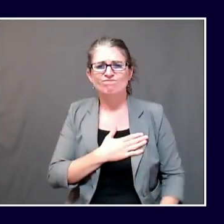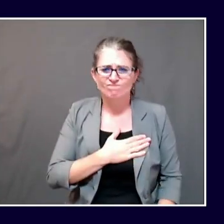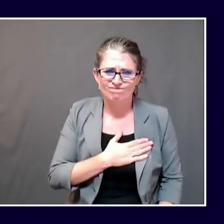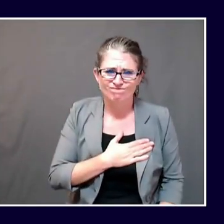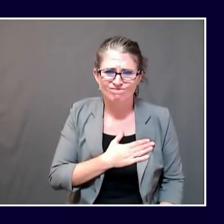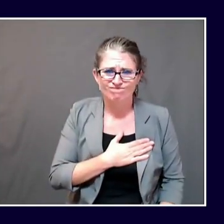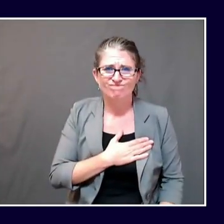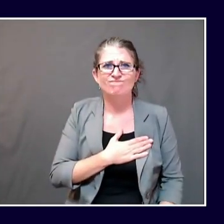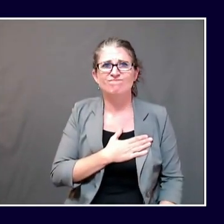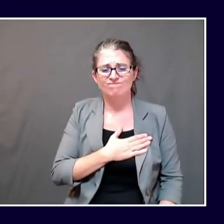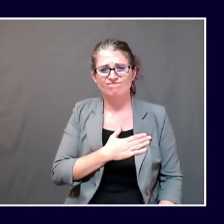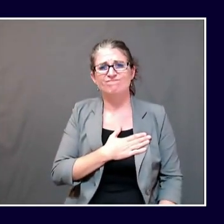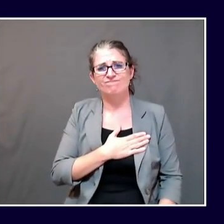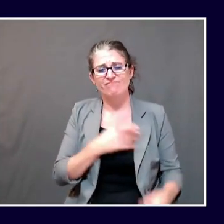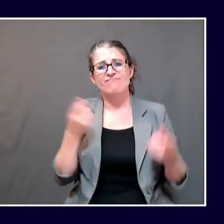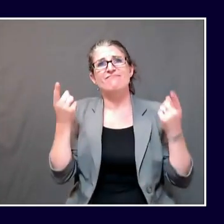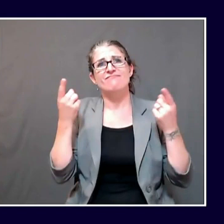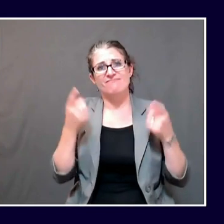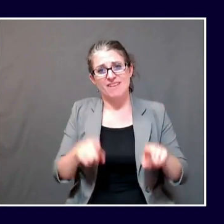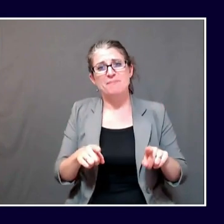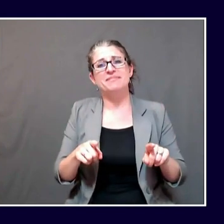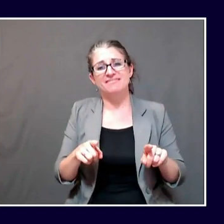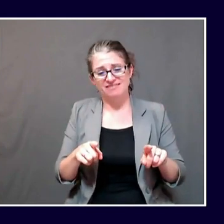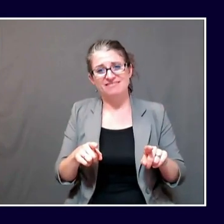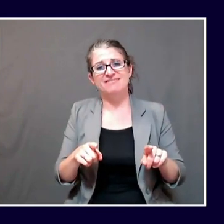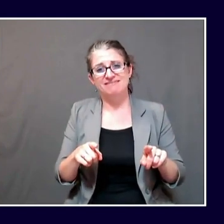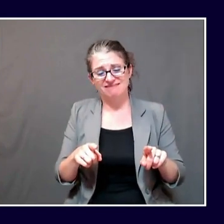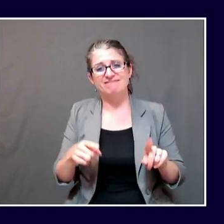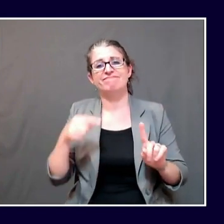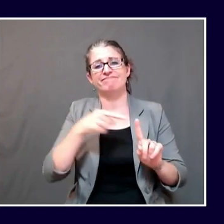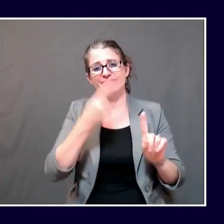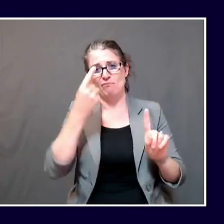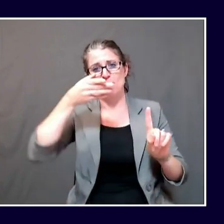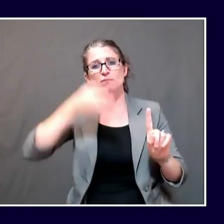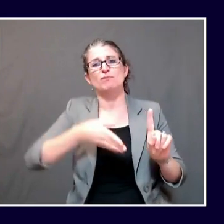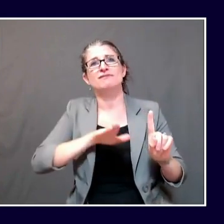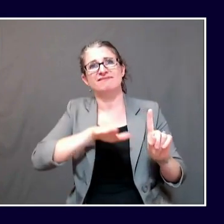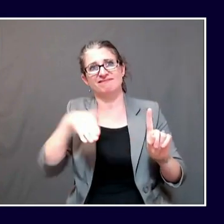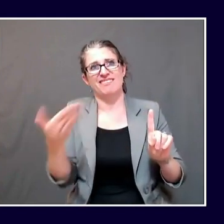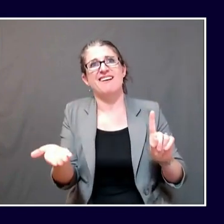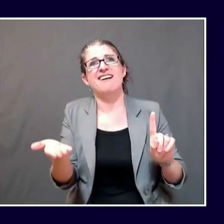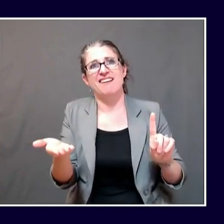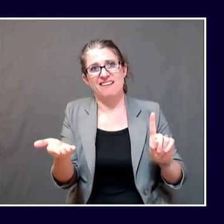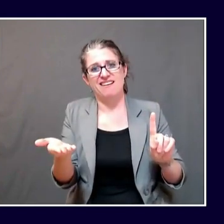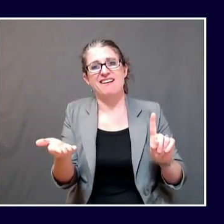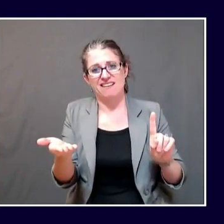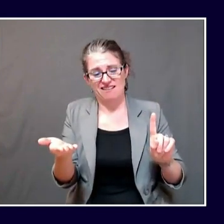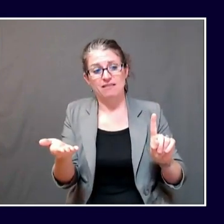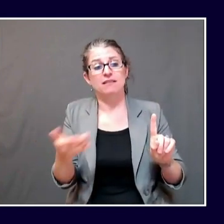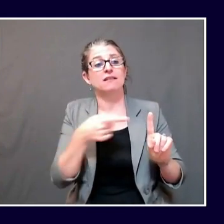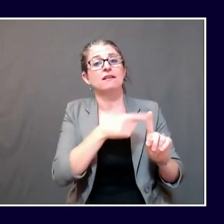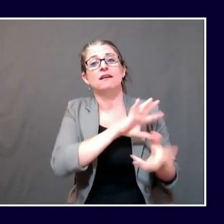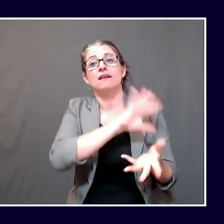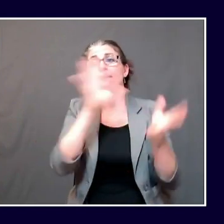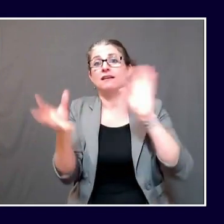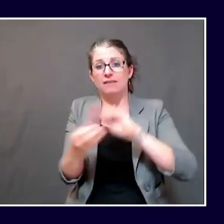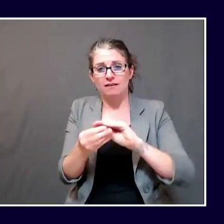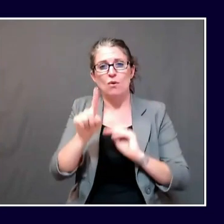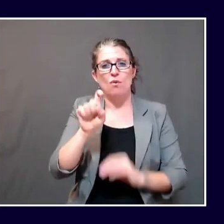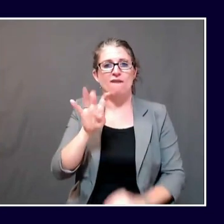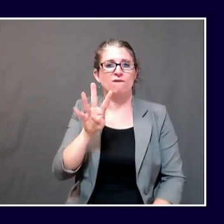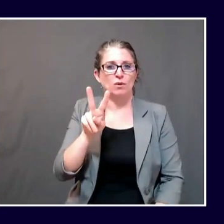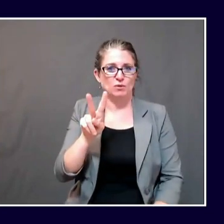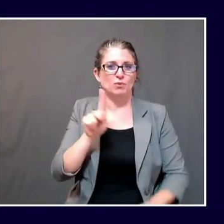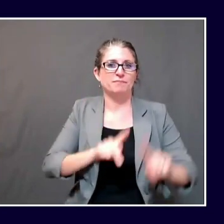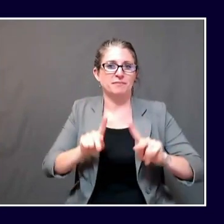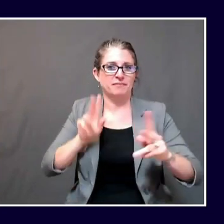for Disease Control is reporting the passing of the 142nd individual with COVID-19 across